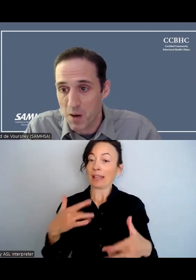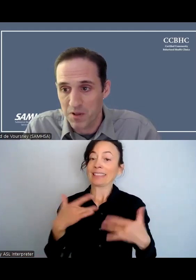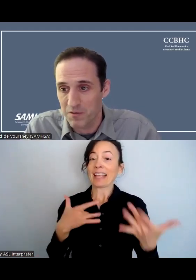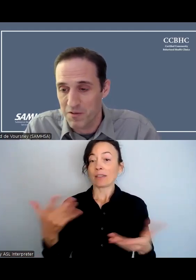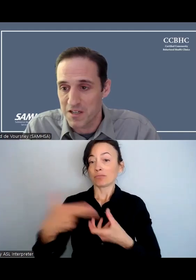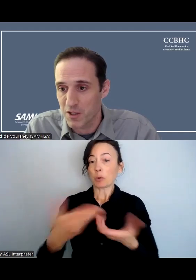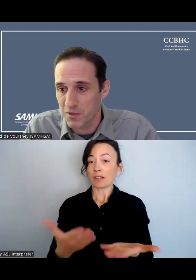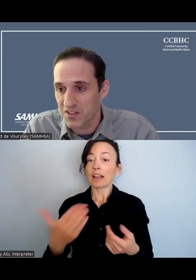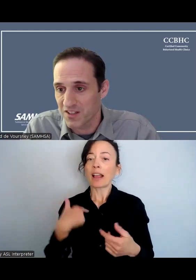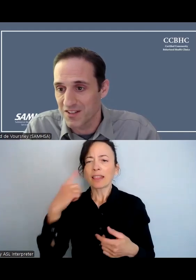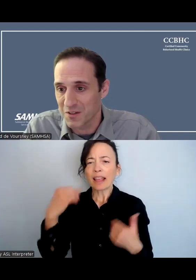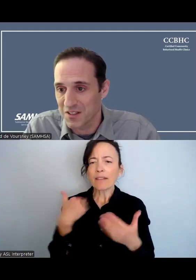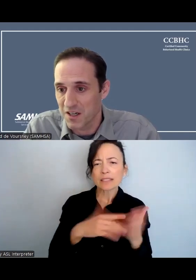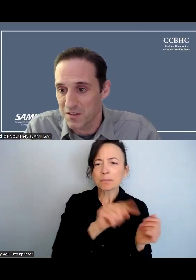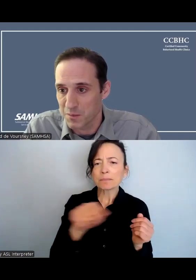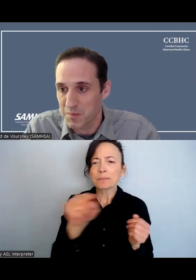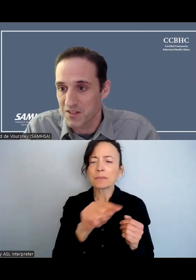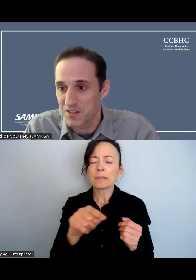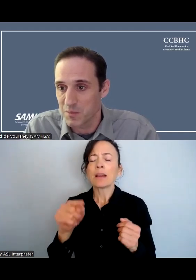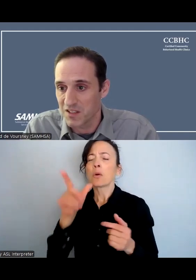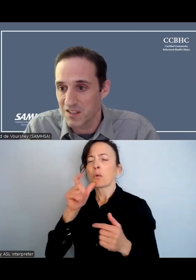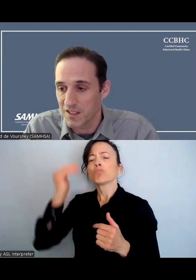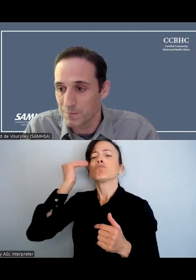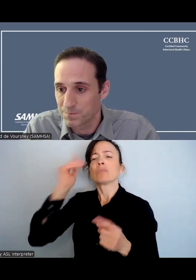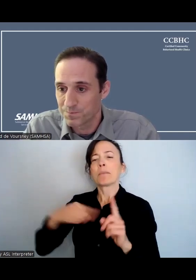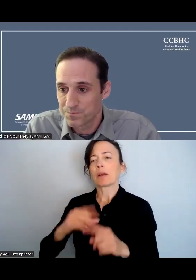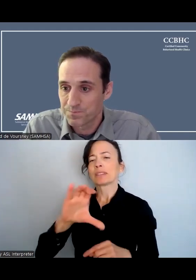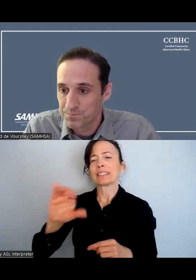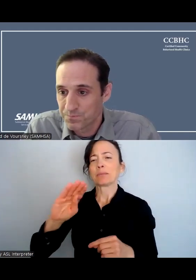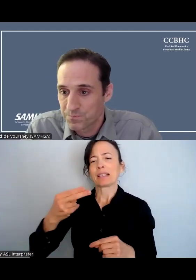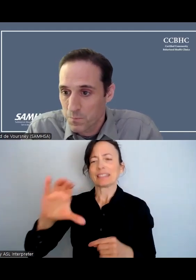we have a couple of very knowledgeable discussants who are going to talk a little bit about CCBHCs now.